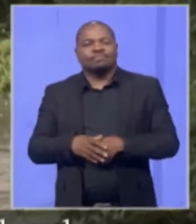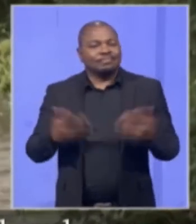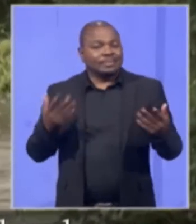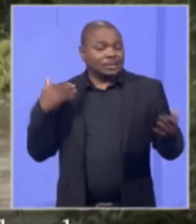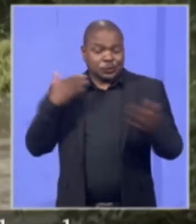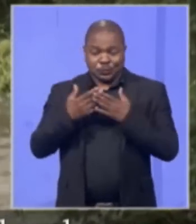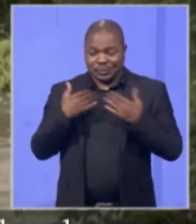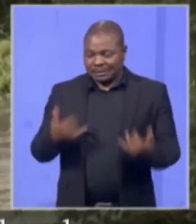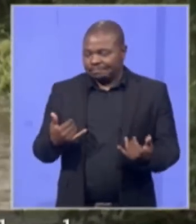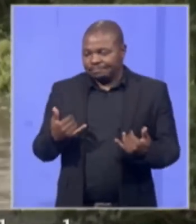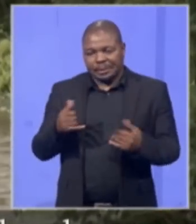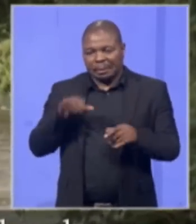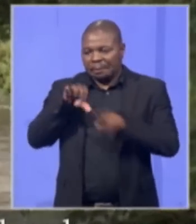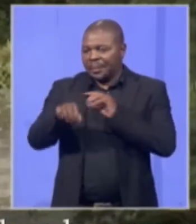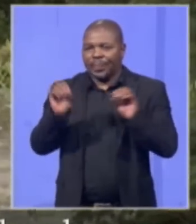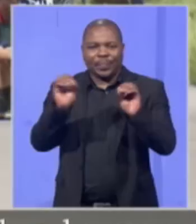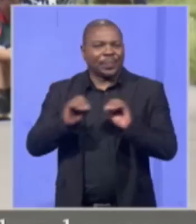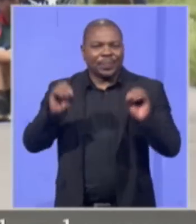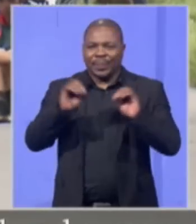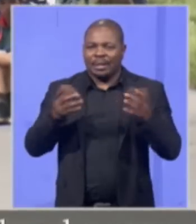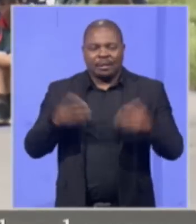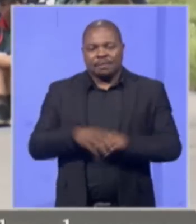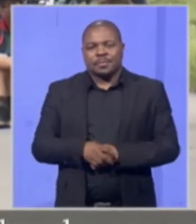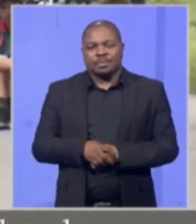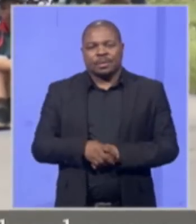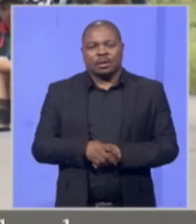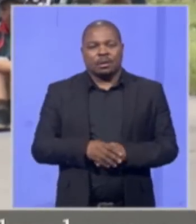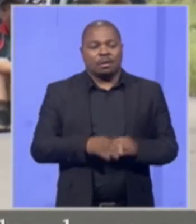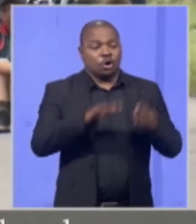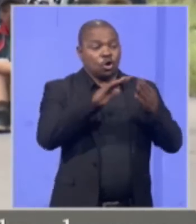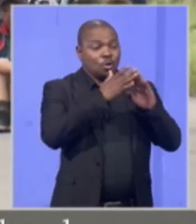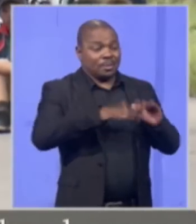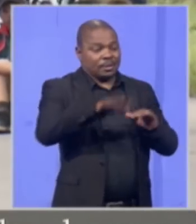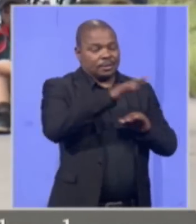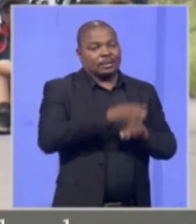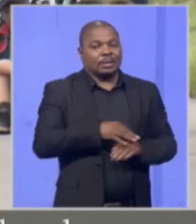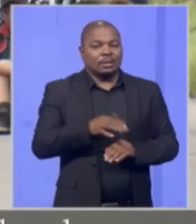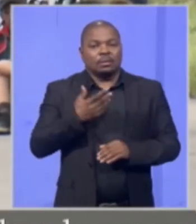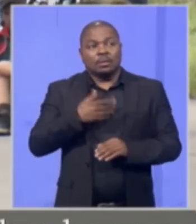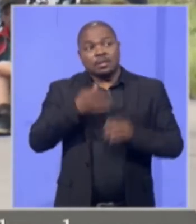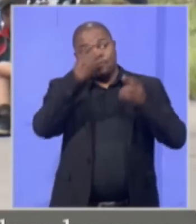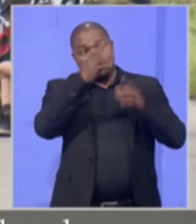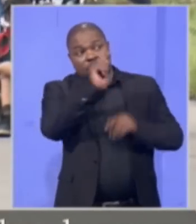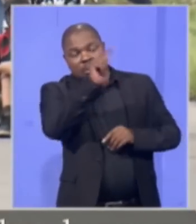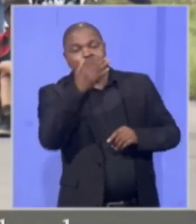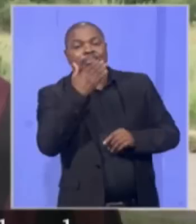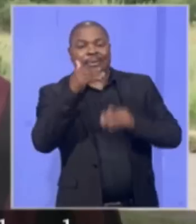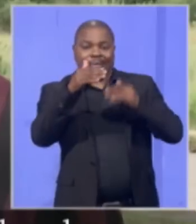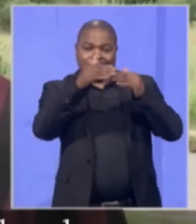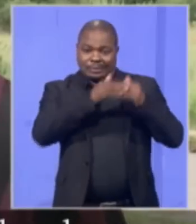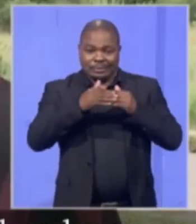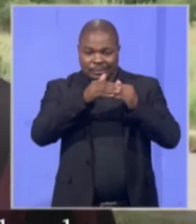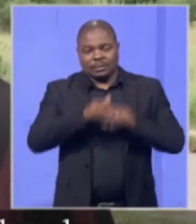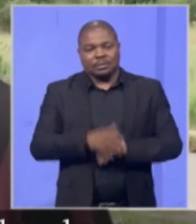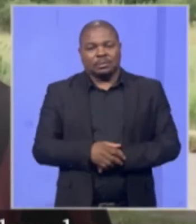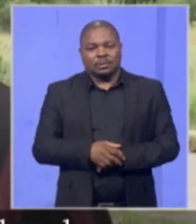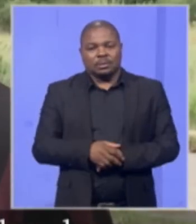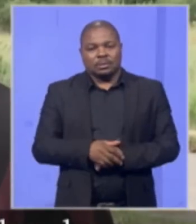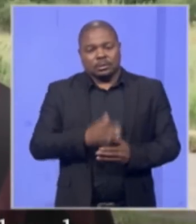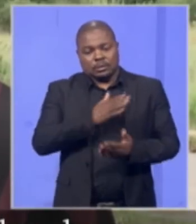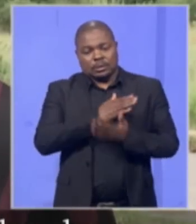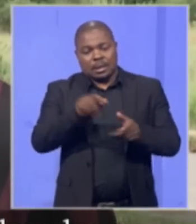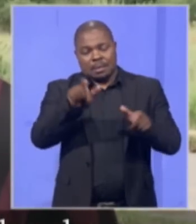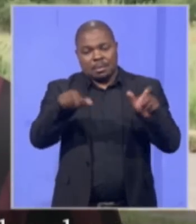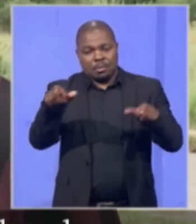Until now we didn't see anybody or found anybody. Bangwe ba baagi ba tsibositse ba bangwe go nna kelotlhoko. Ntse re na le batho ba rona ba